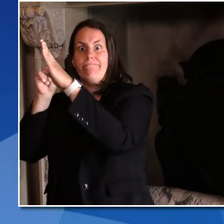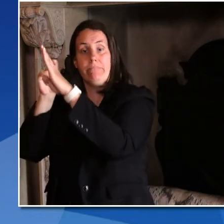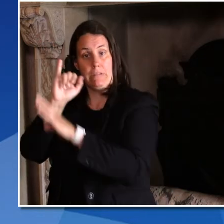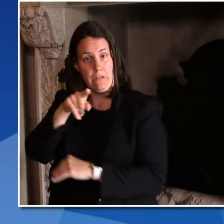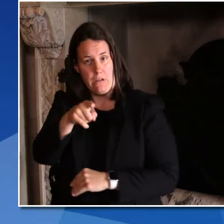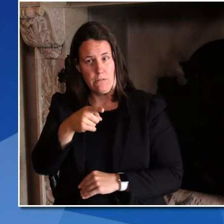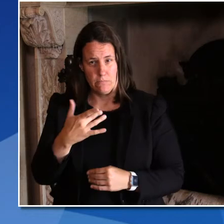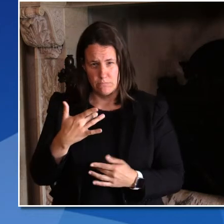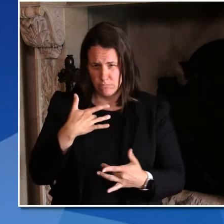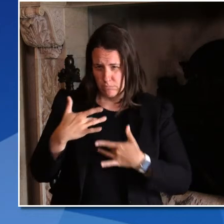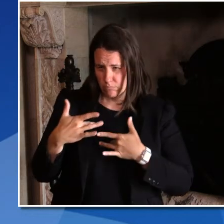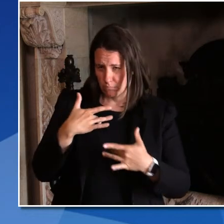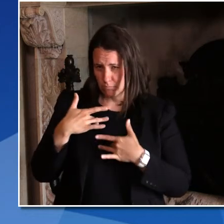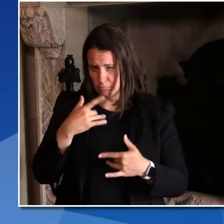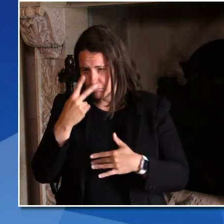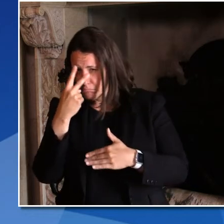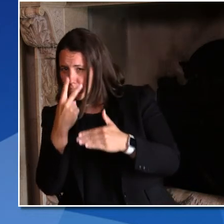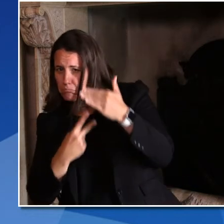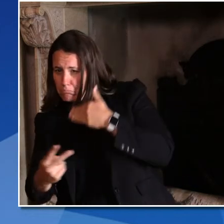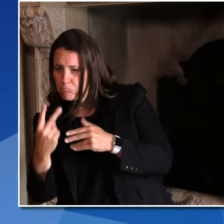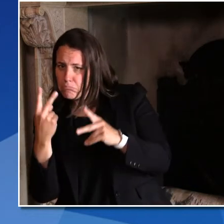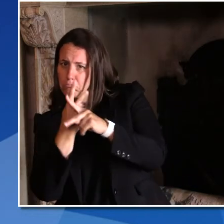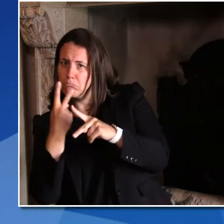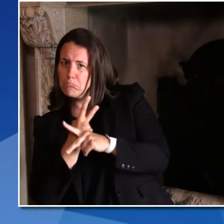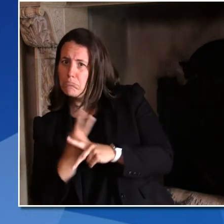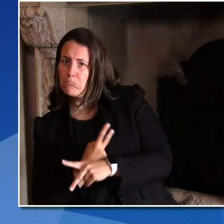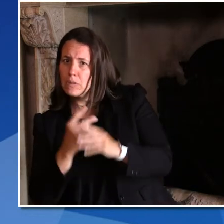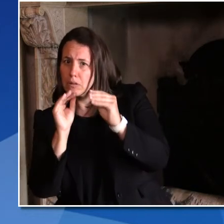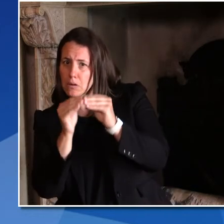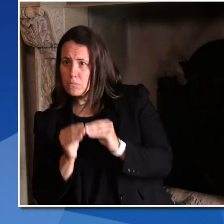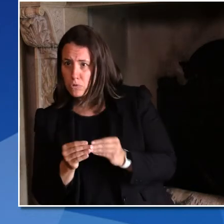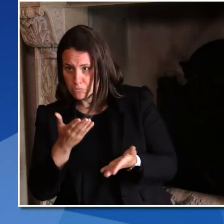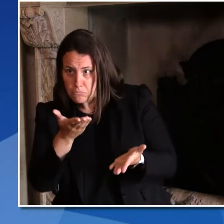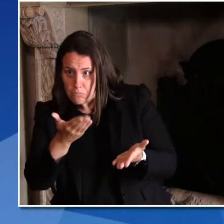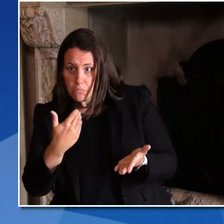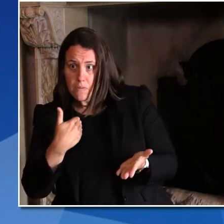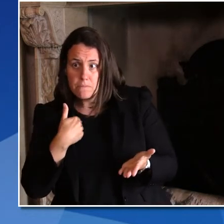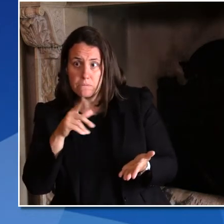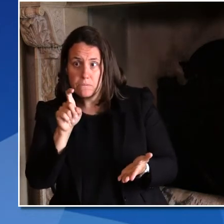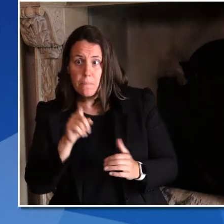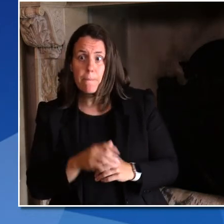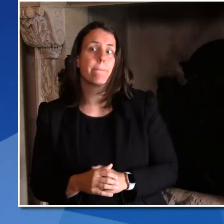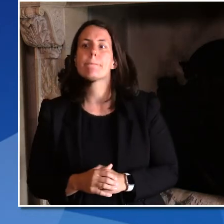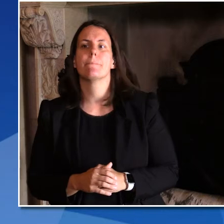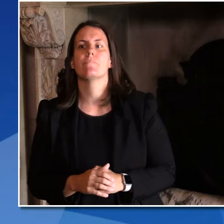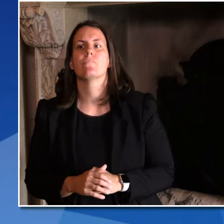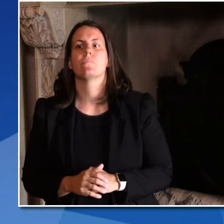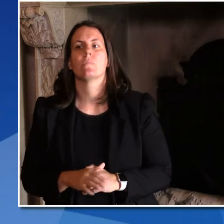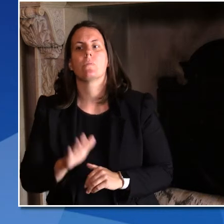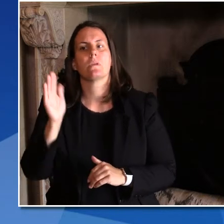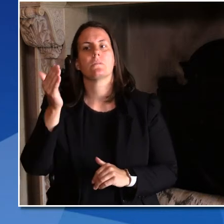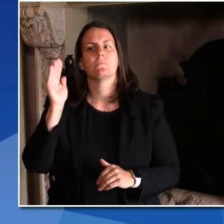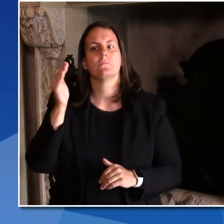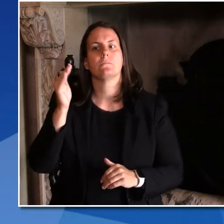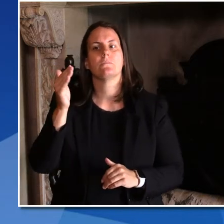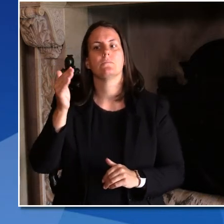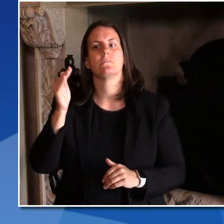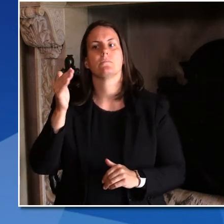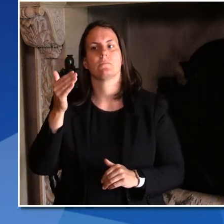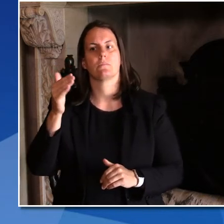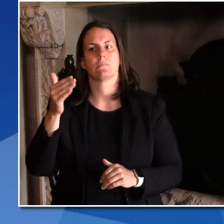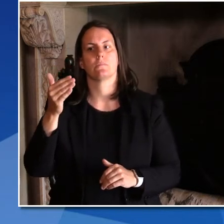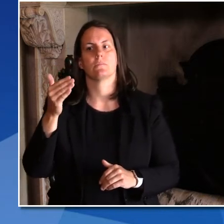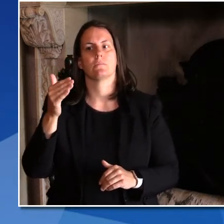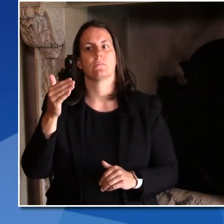a kind of good number, like a threshold almost, that suggests, whether or not our state is okay in terms